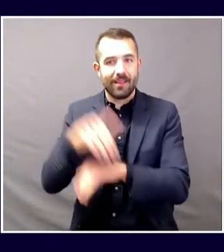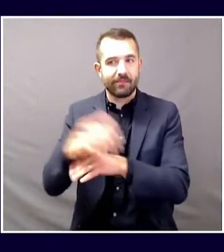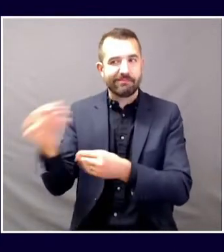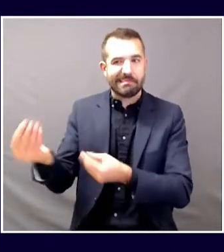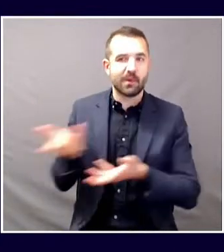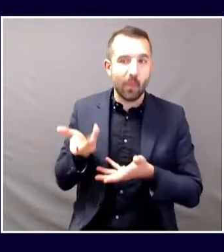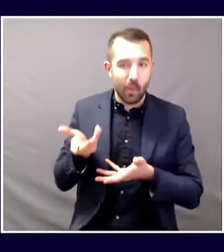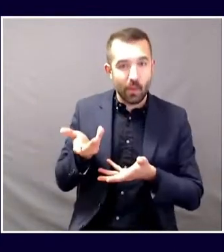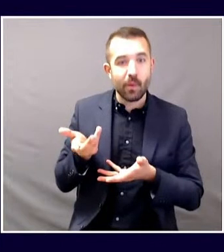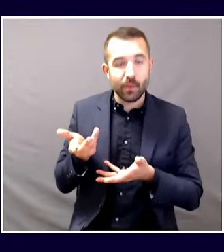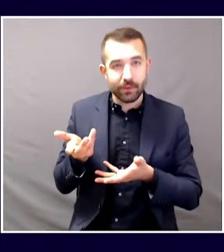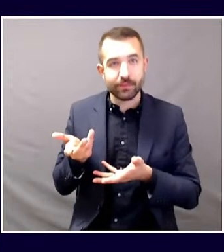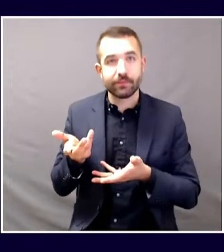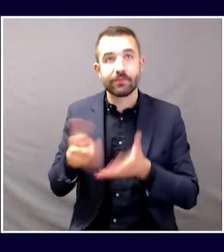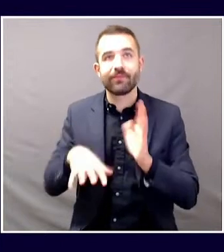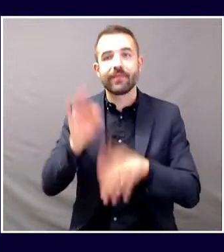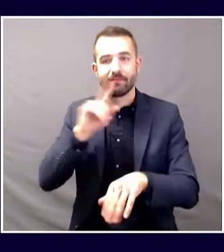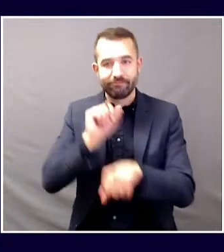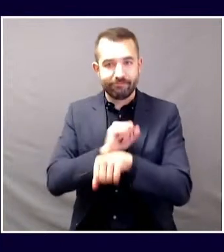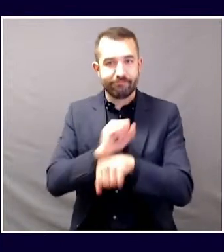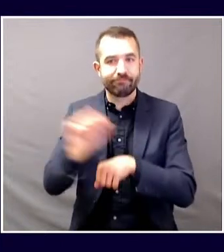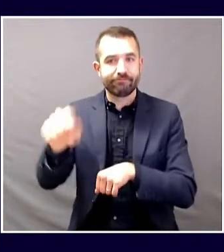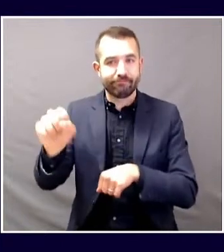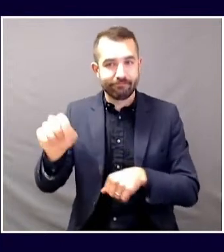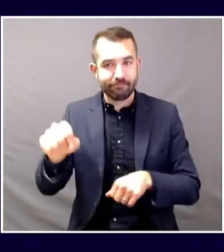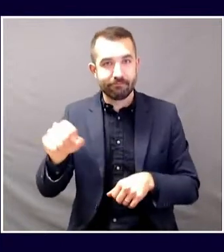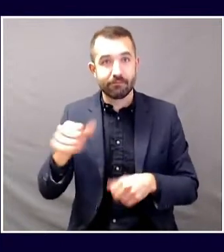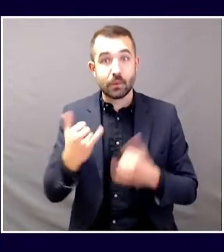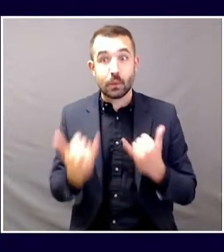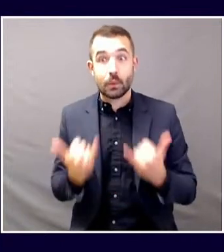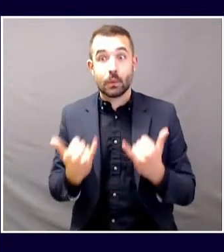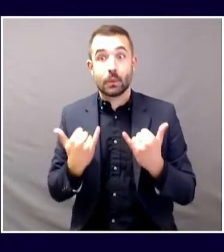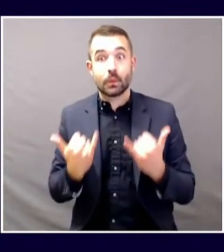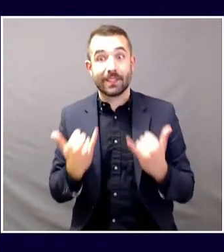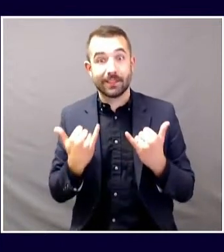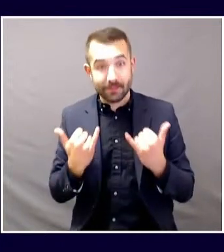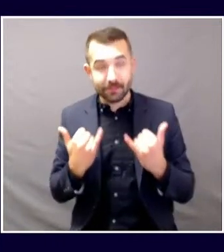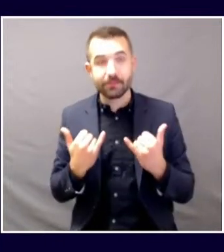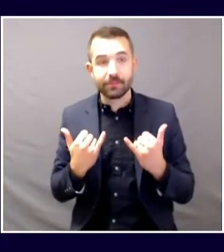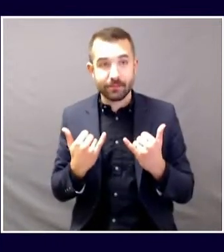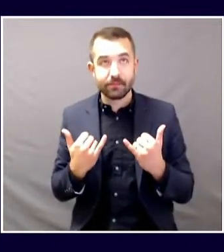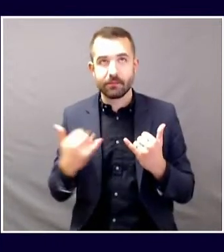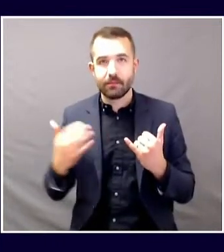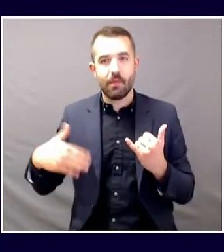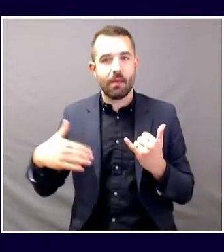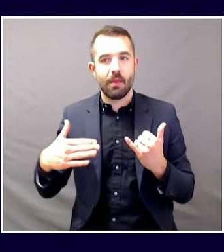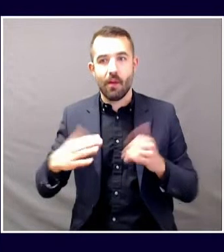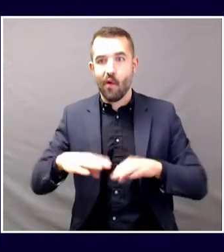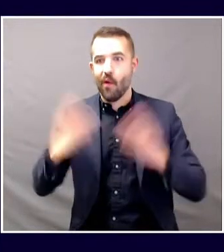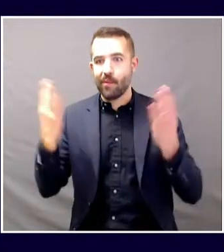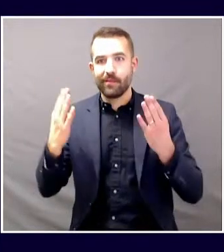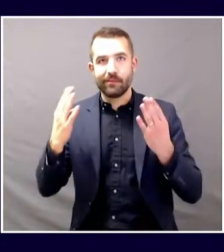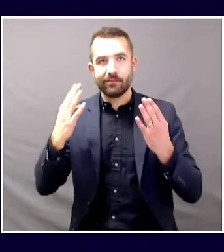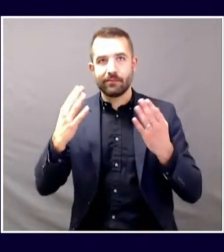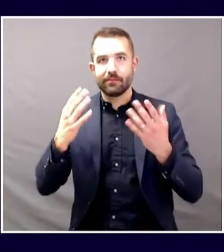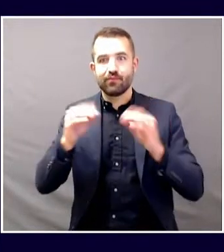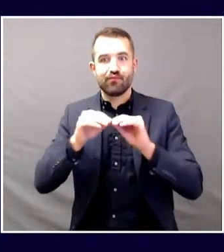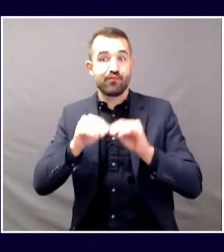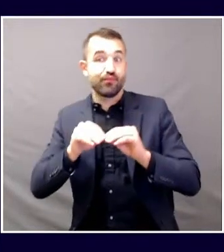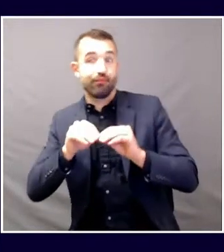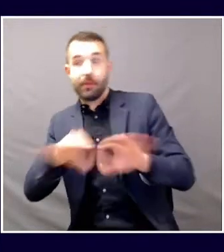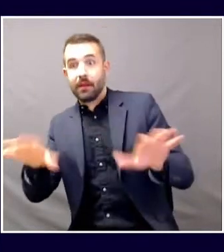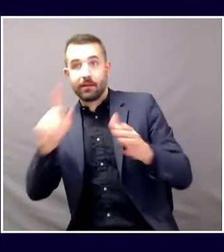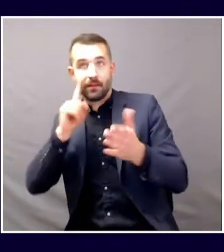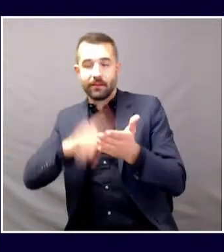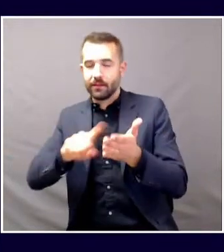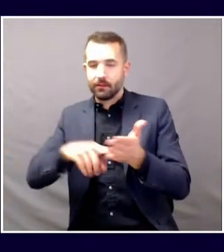well. As of right now, we have not opened an outbreak investigation there,